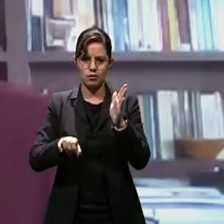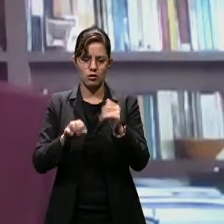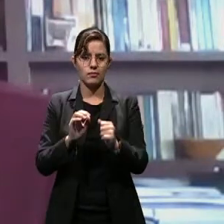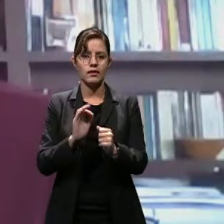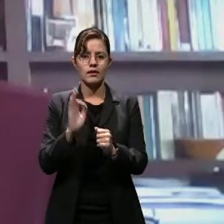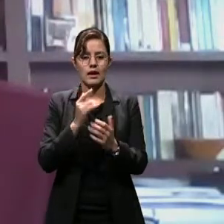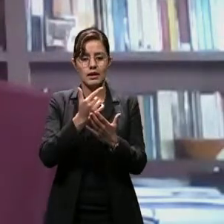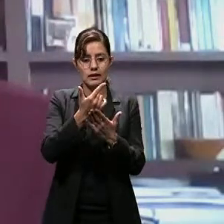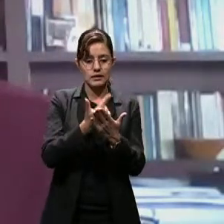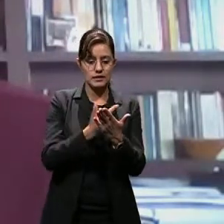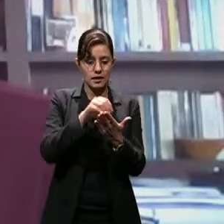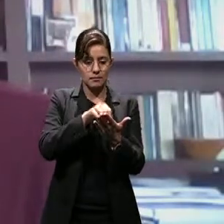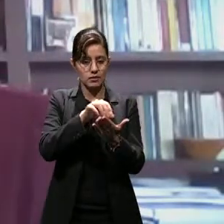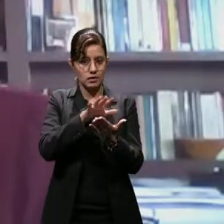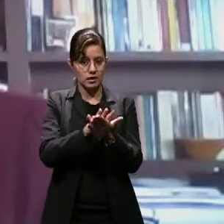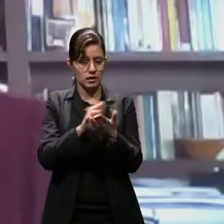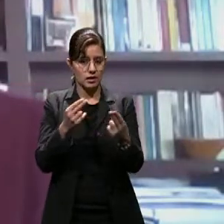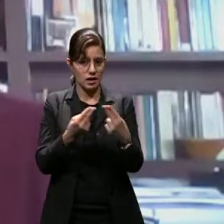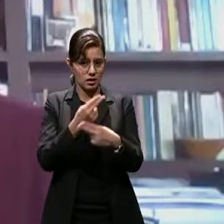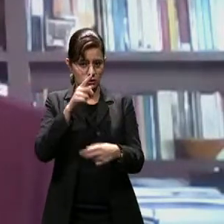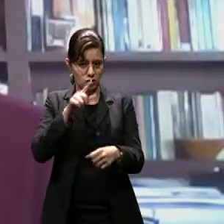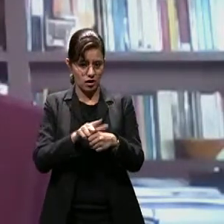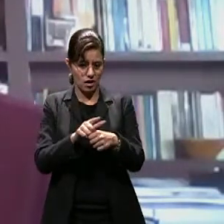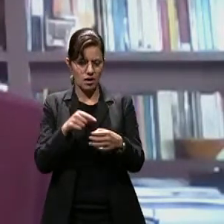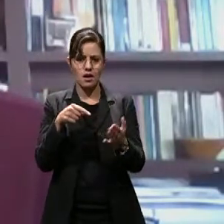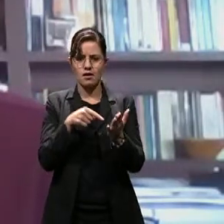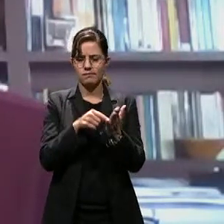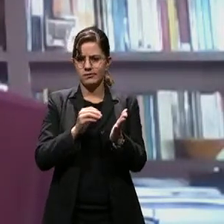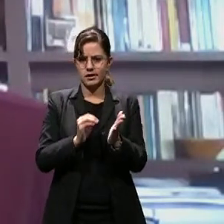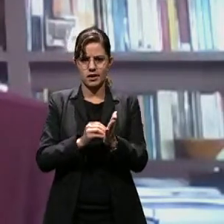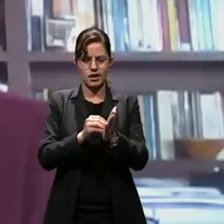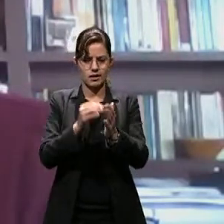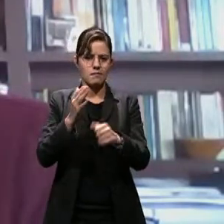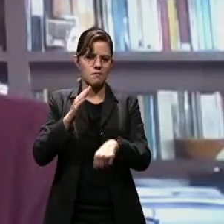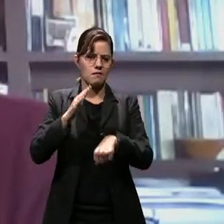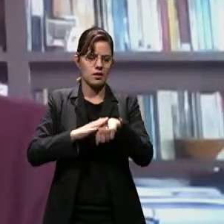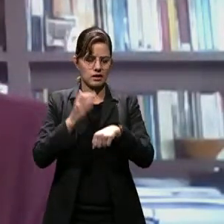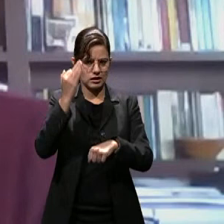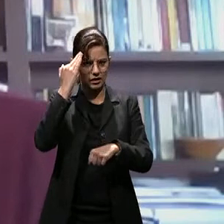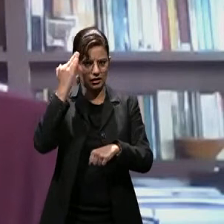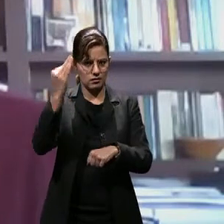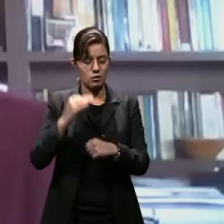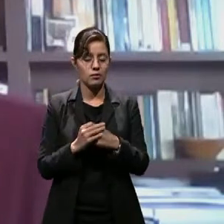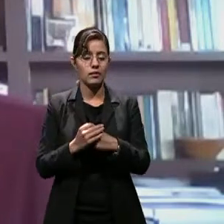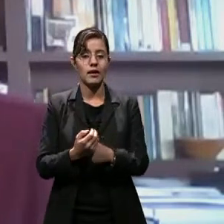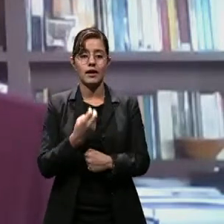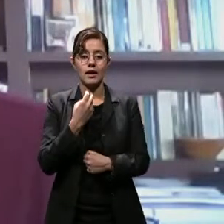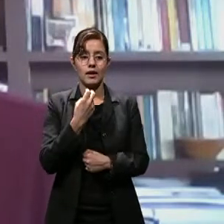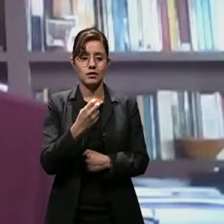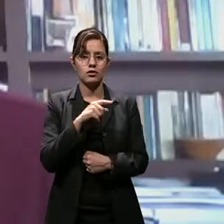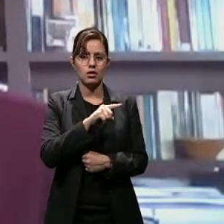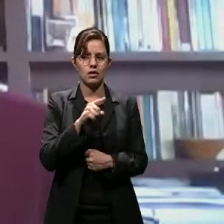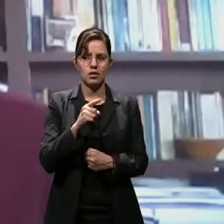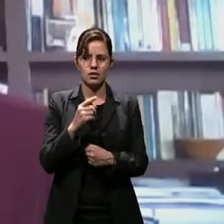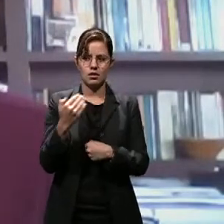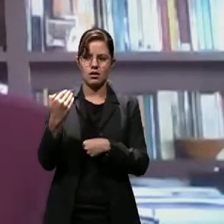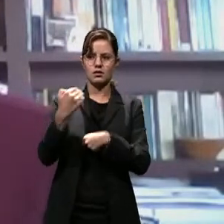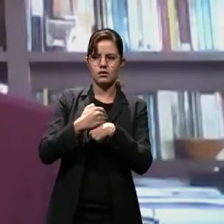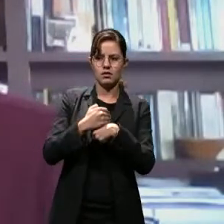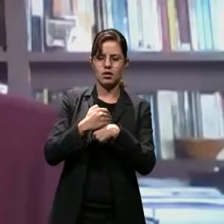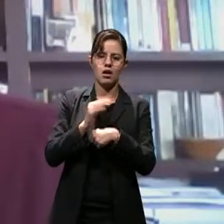they need to set forth the timeline in which they should remain in this position.